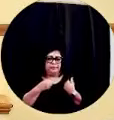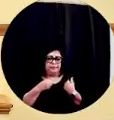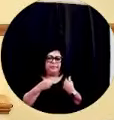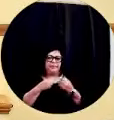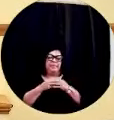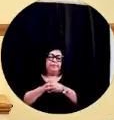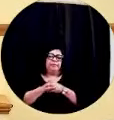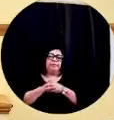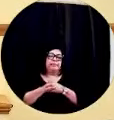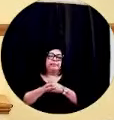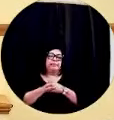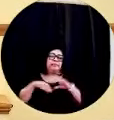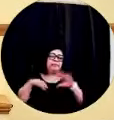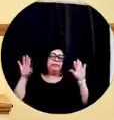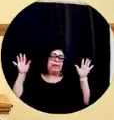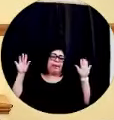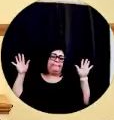All right.